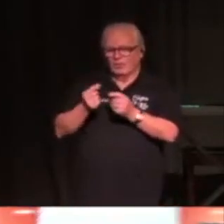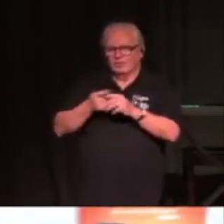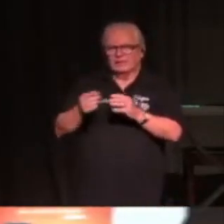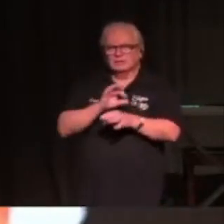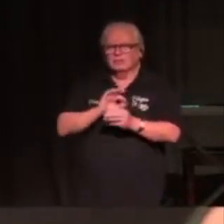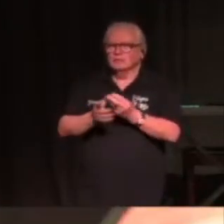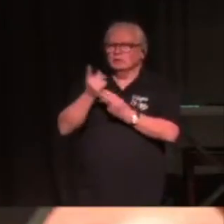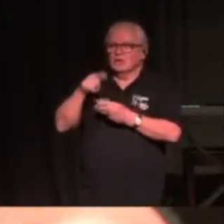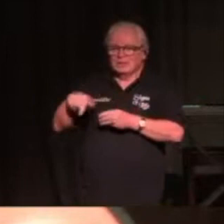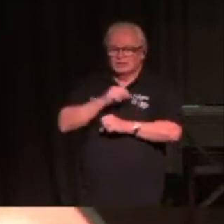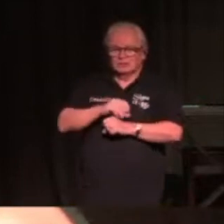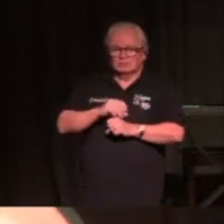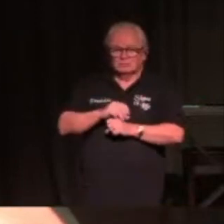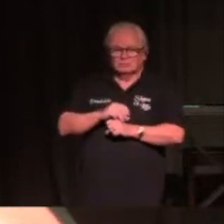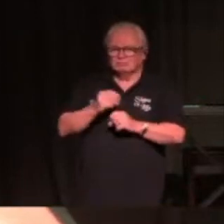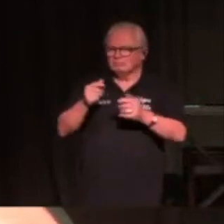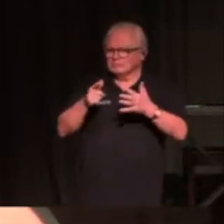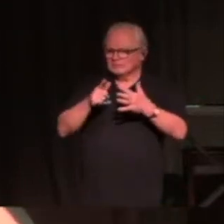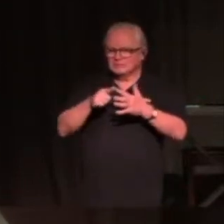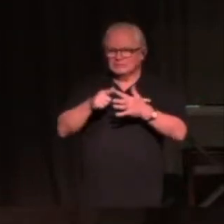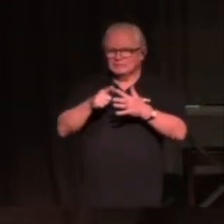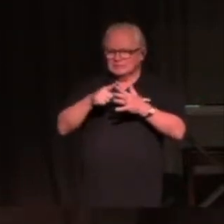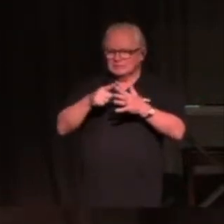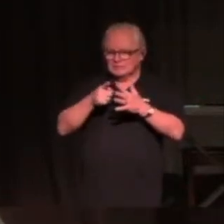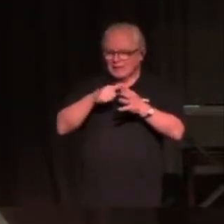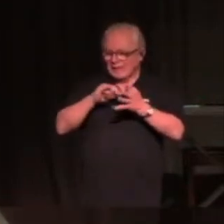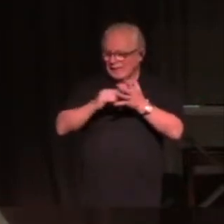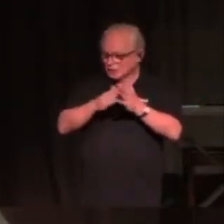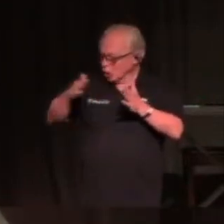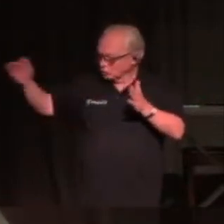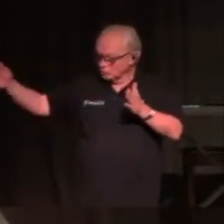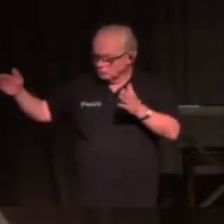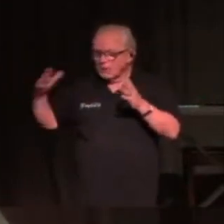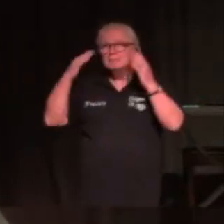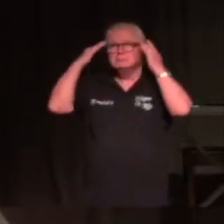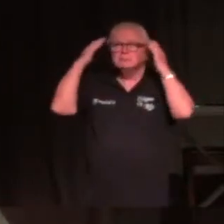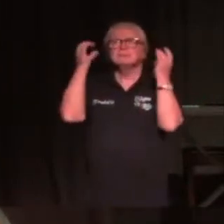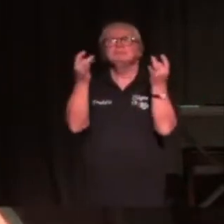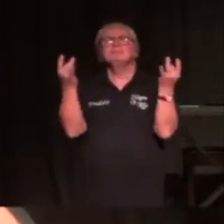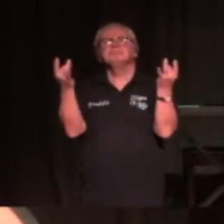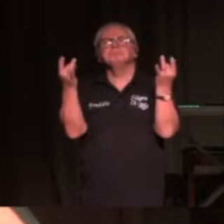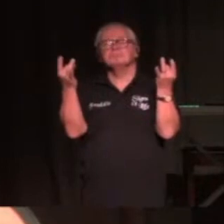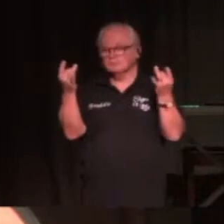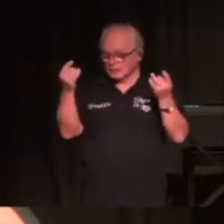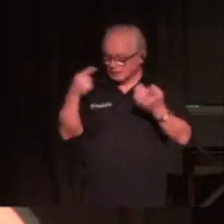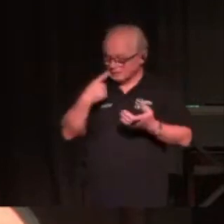not an Eastern religion or meditation that we do. Okay, an Eastern meditation will say, clear your mind.